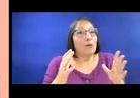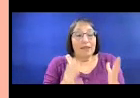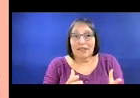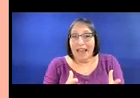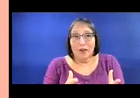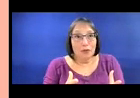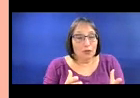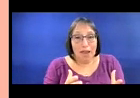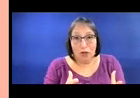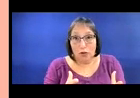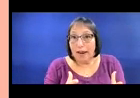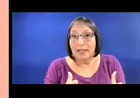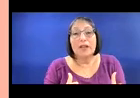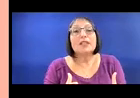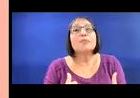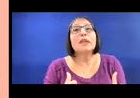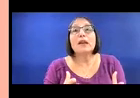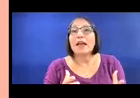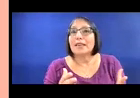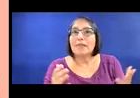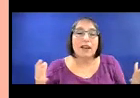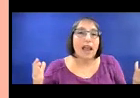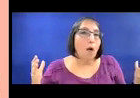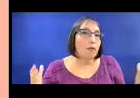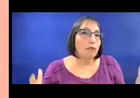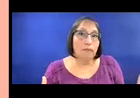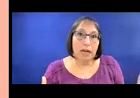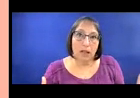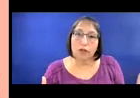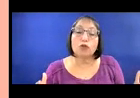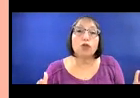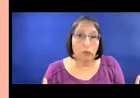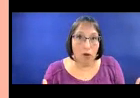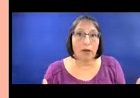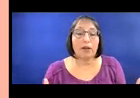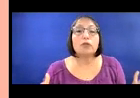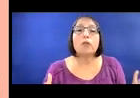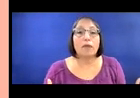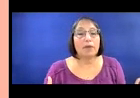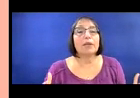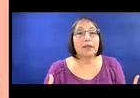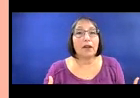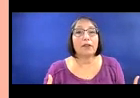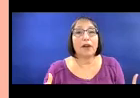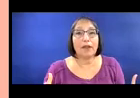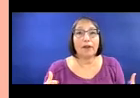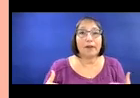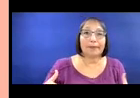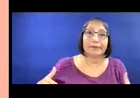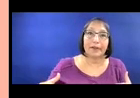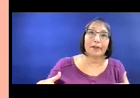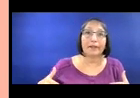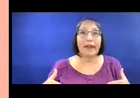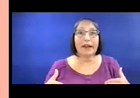One of the things I had to do was learn how to shorten activities. Because even an hour and 40-minute class is too long. Too long for them to sit on their